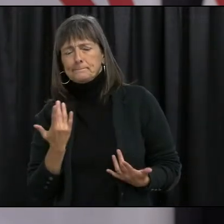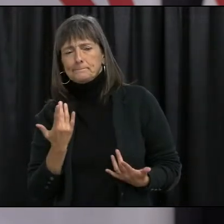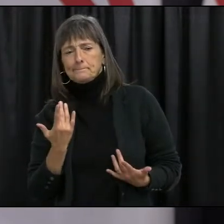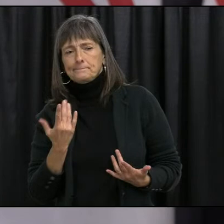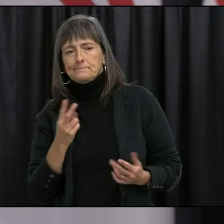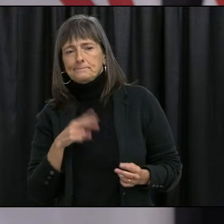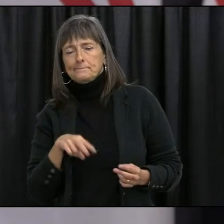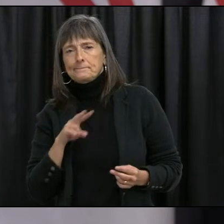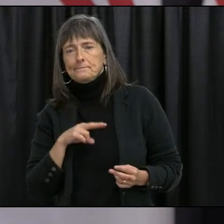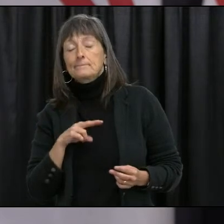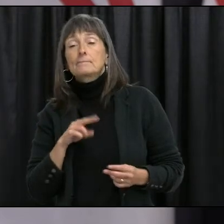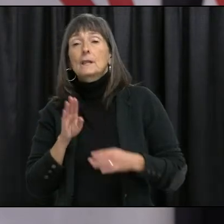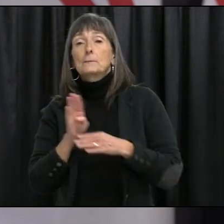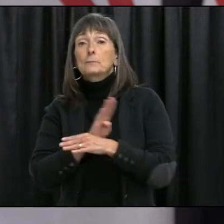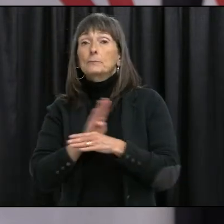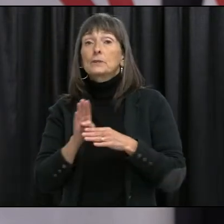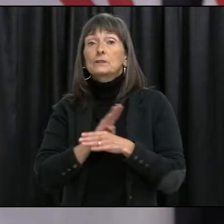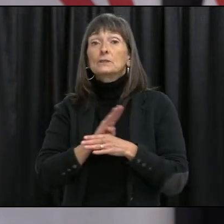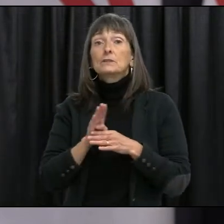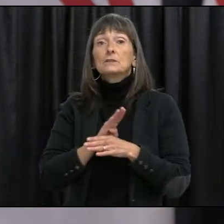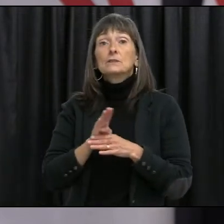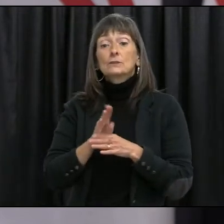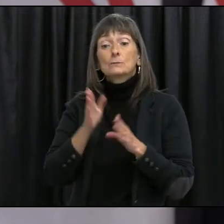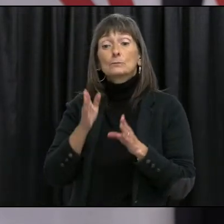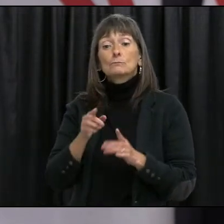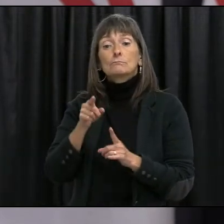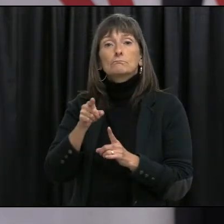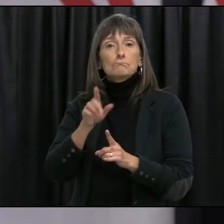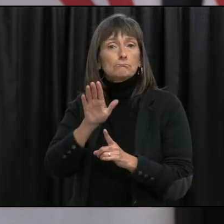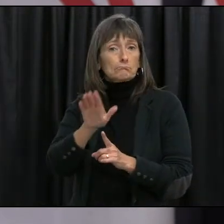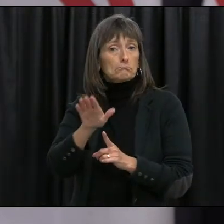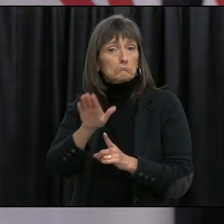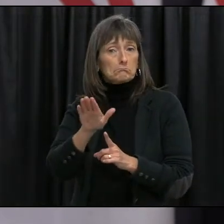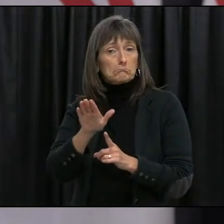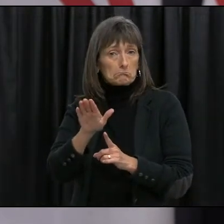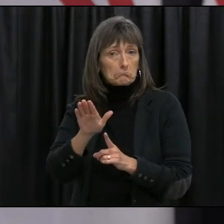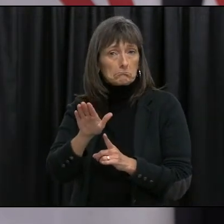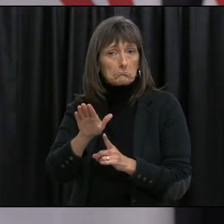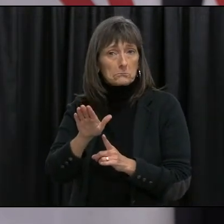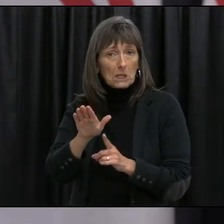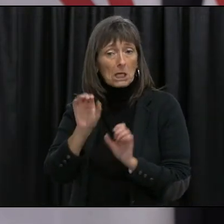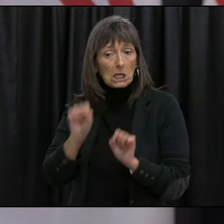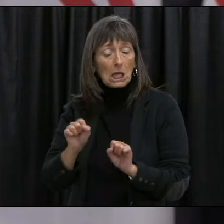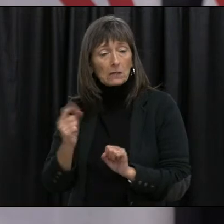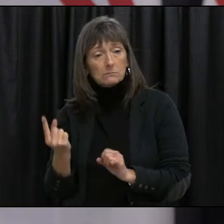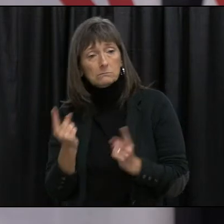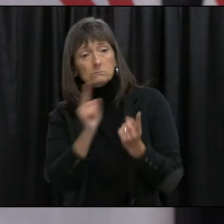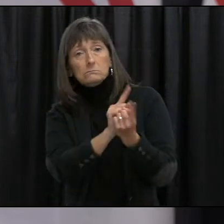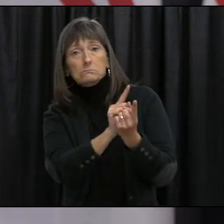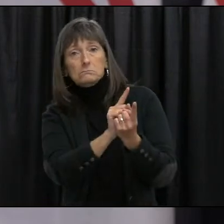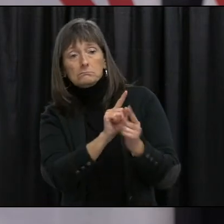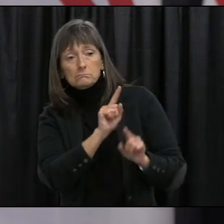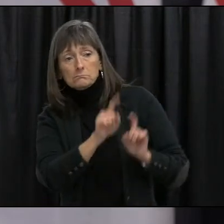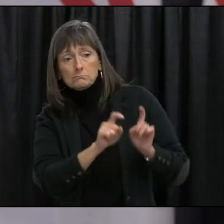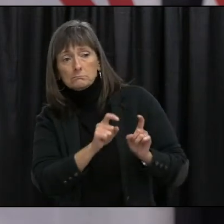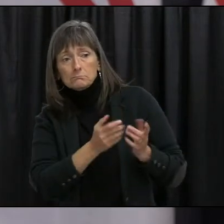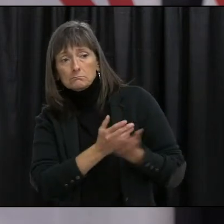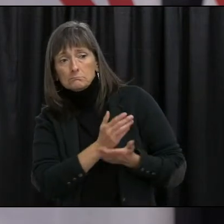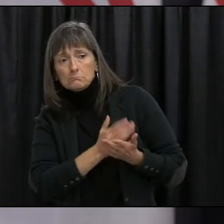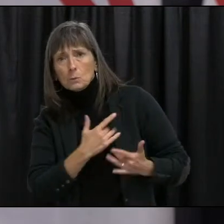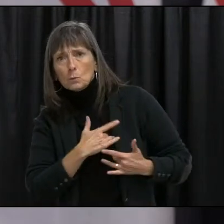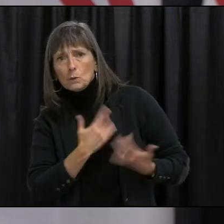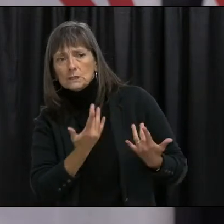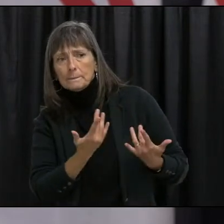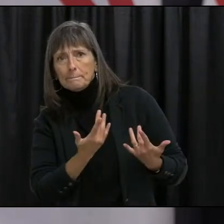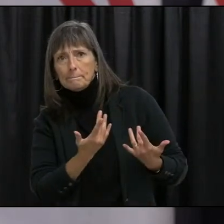then the business owner does have the ability to question the person and ask for an